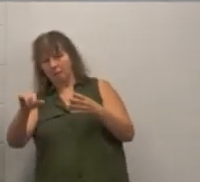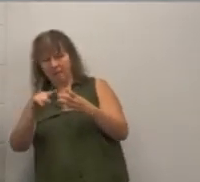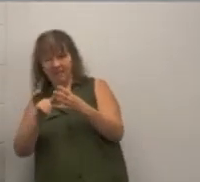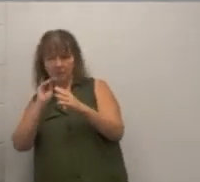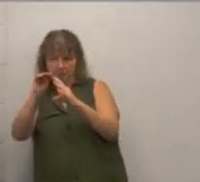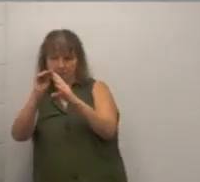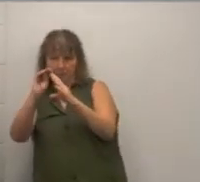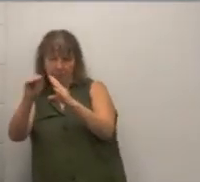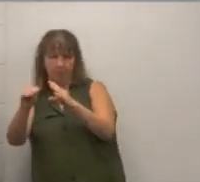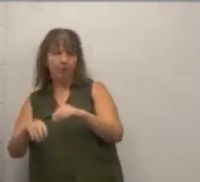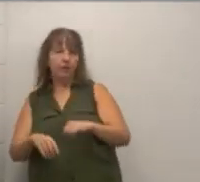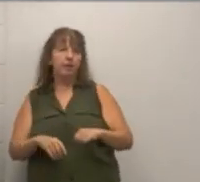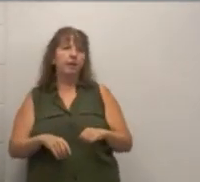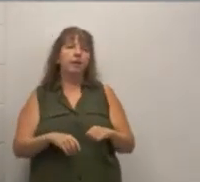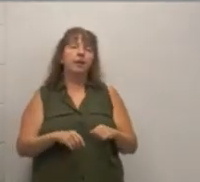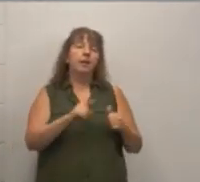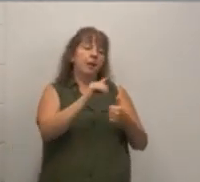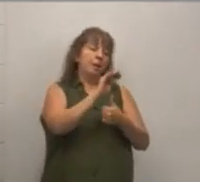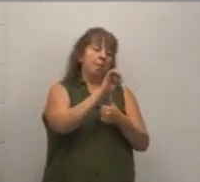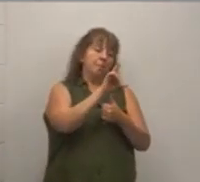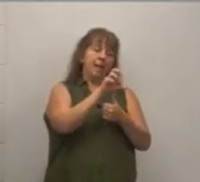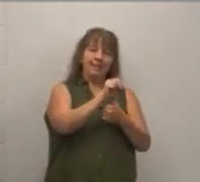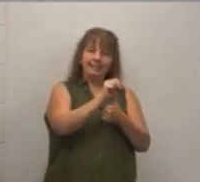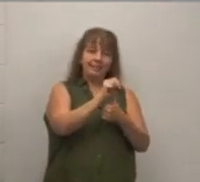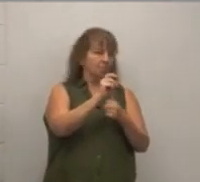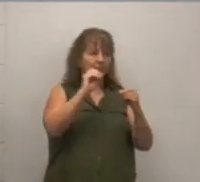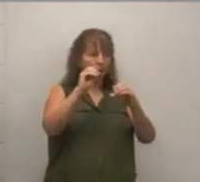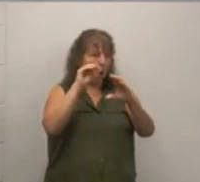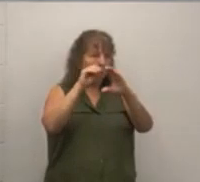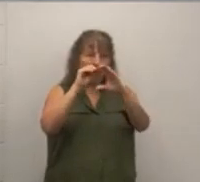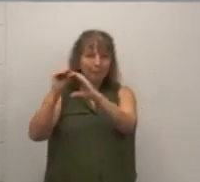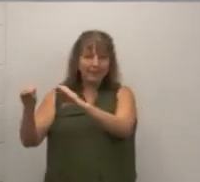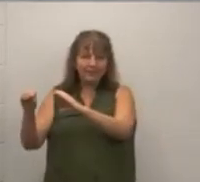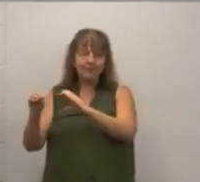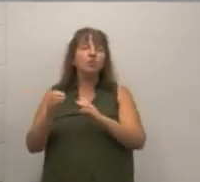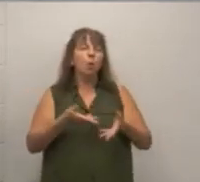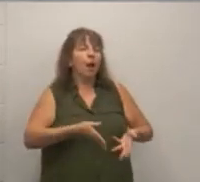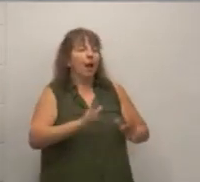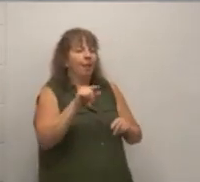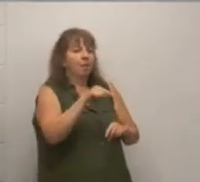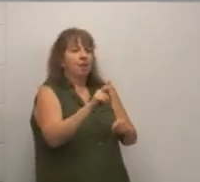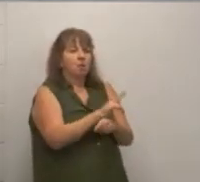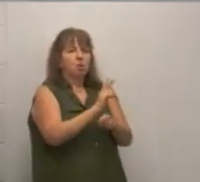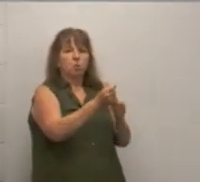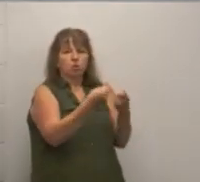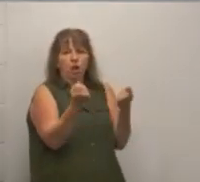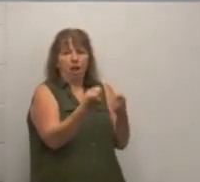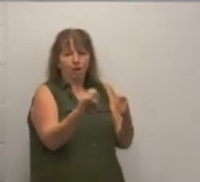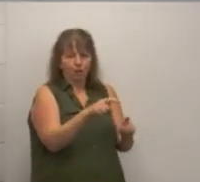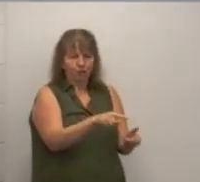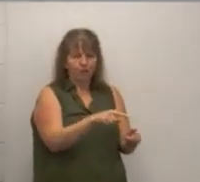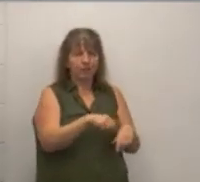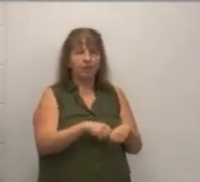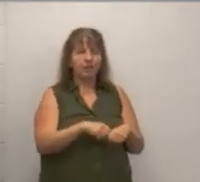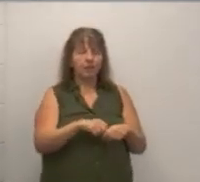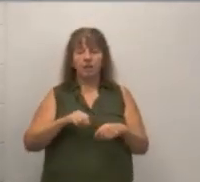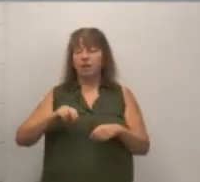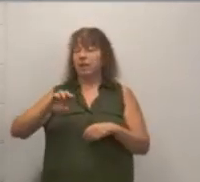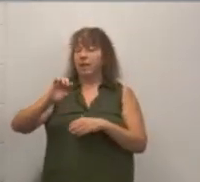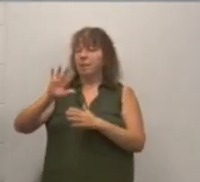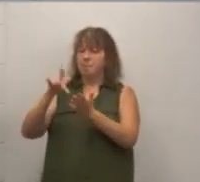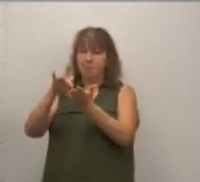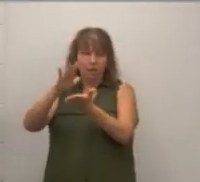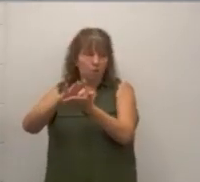store things in. Mendon Center does not have the cubbies, so we're allowing for lockers. The secondary level, we are not permitting the